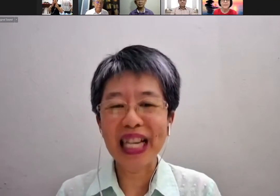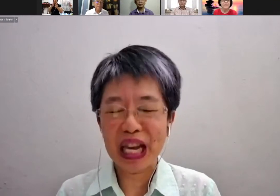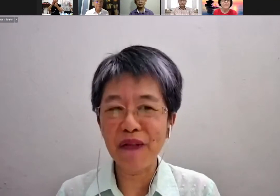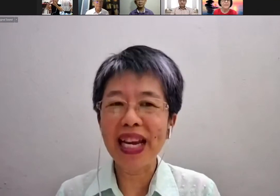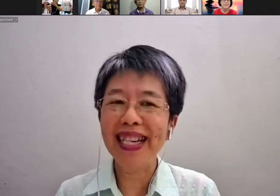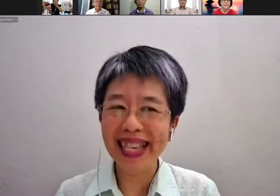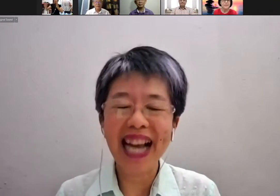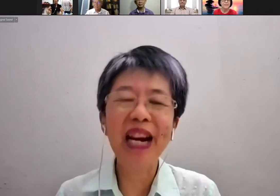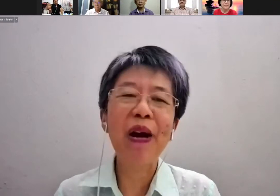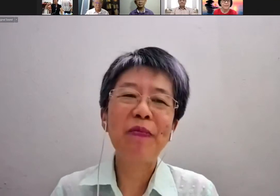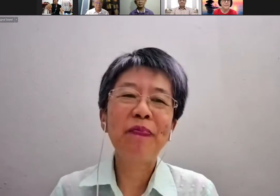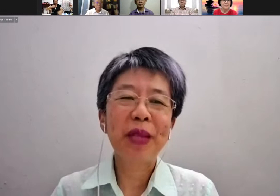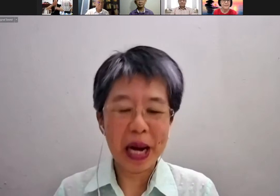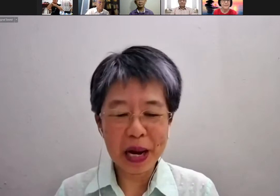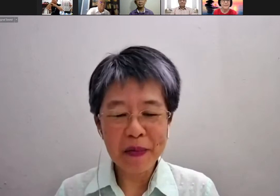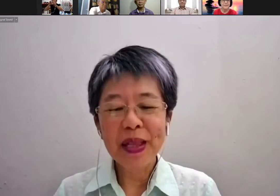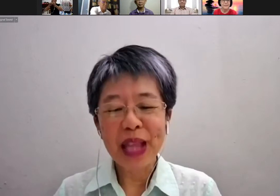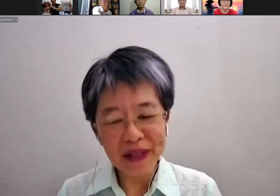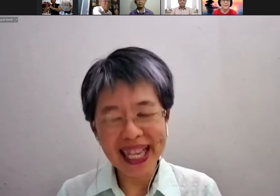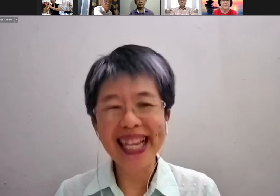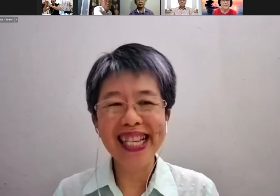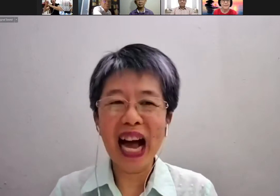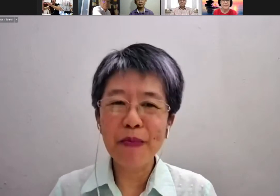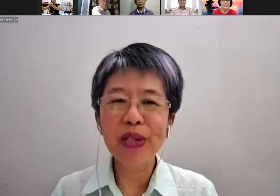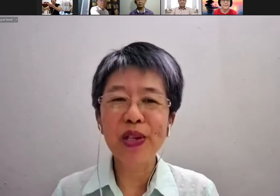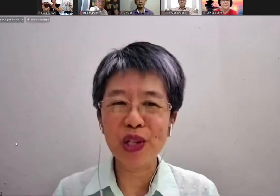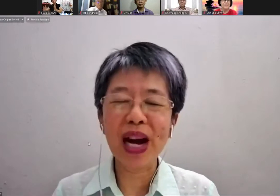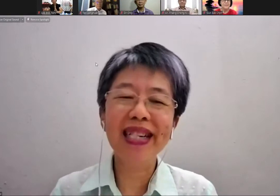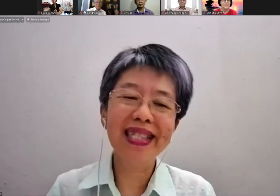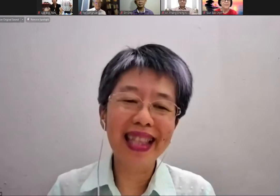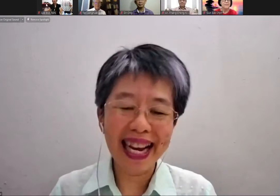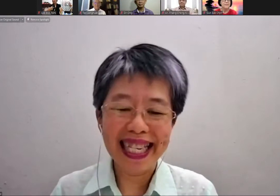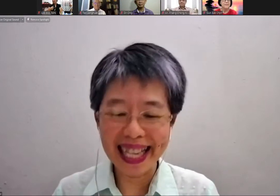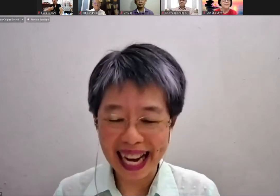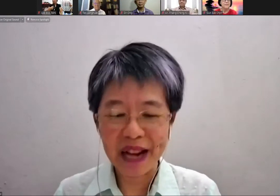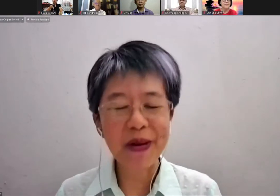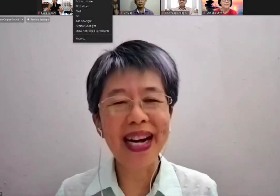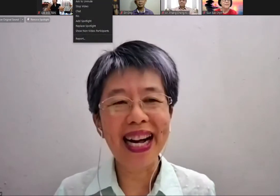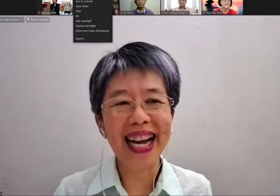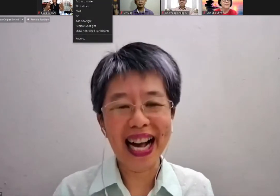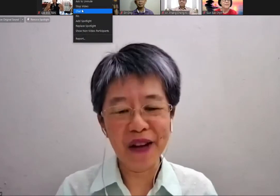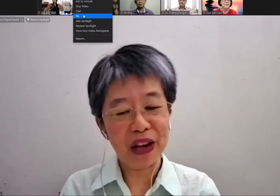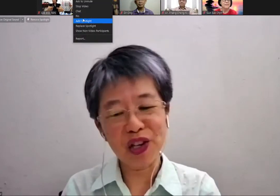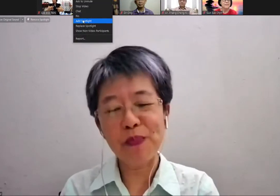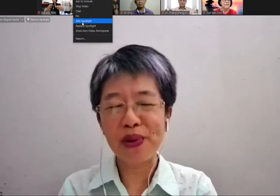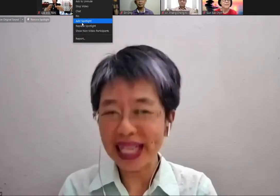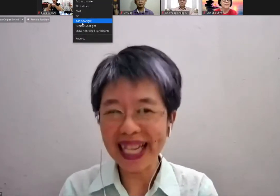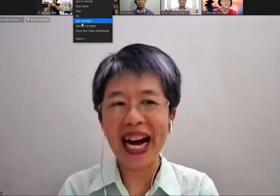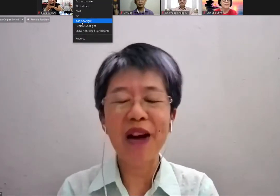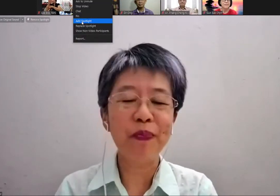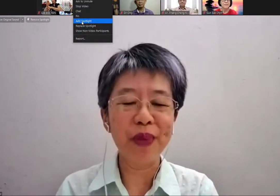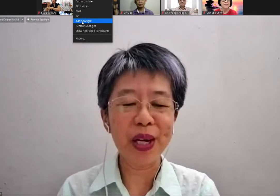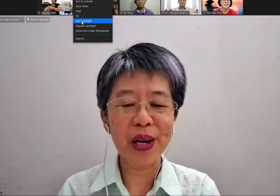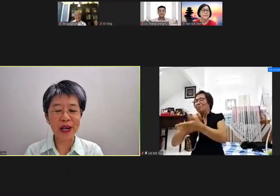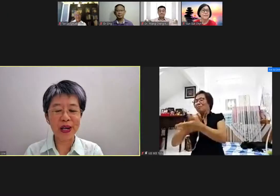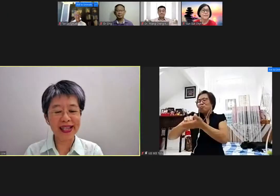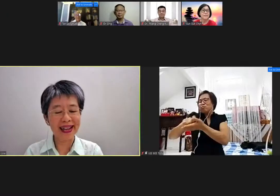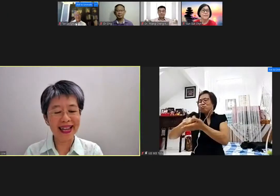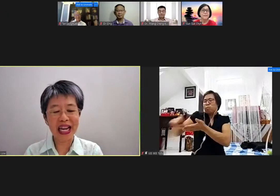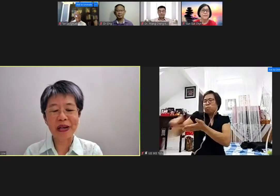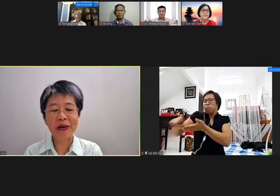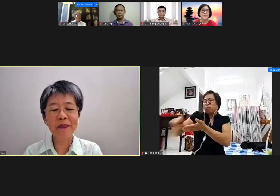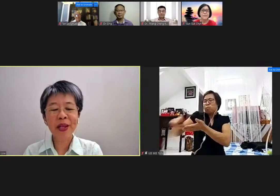this evening dialogue. Yeah, nevertheless, I'm going to struggle like Didi Leng Huat. I've actually printed out